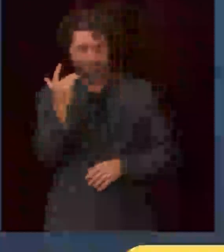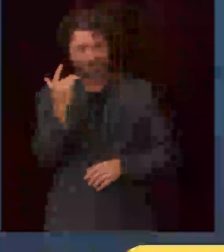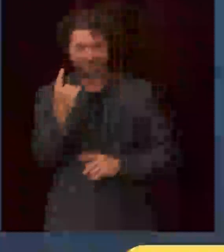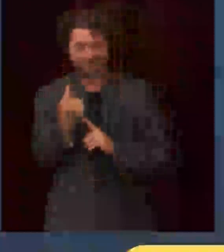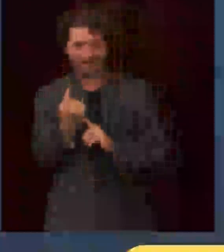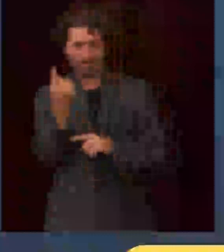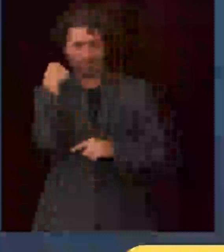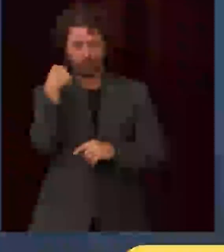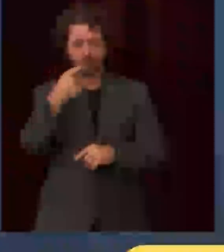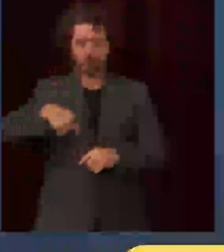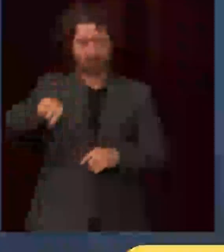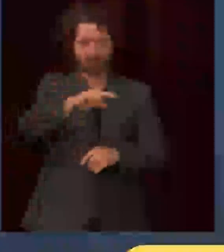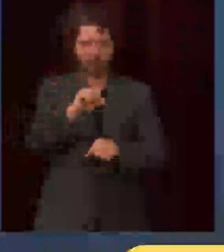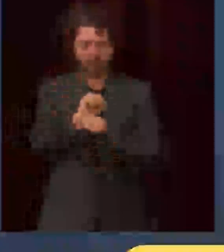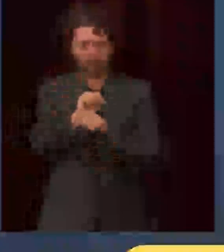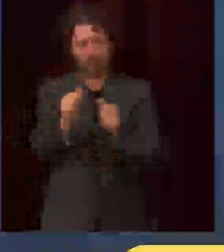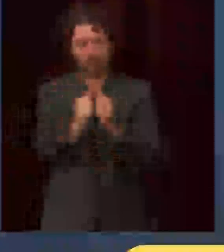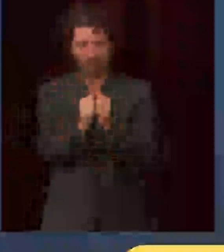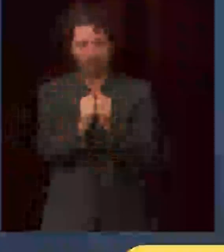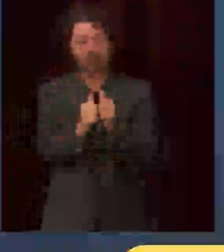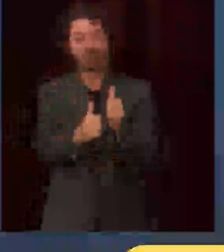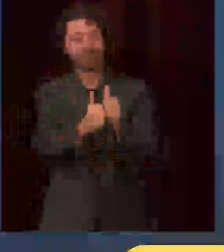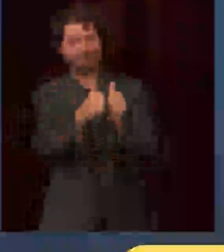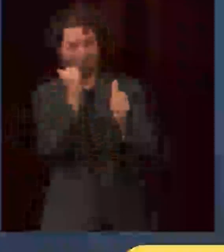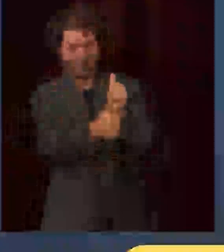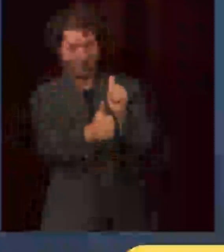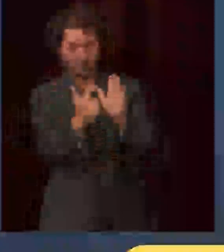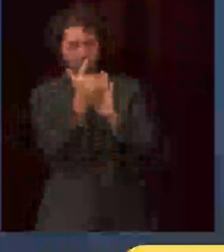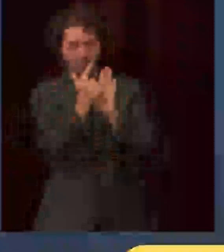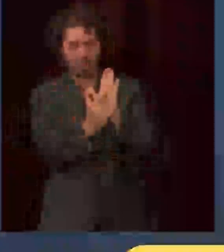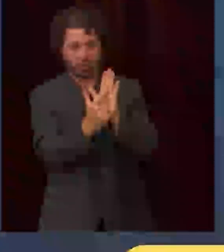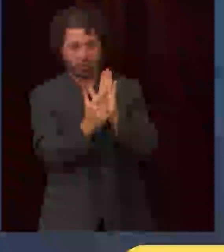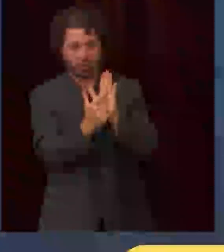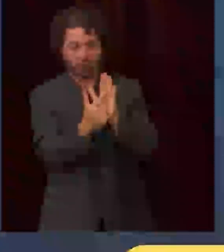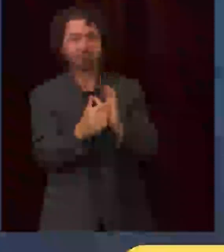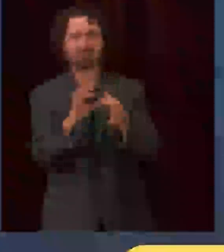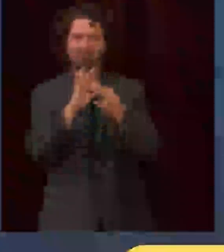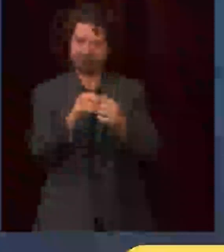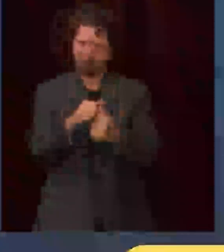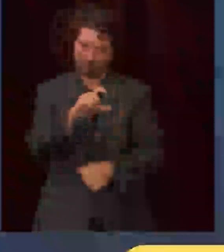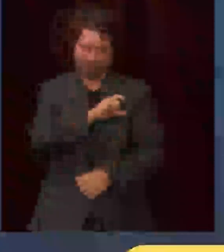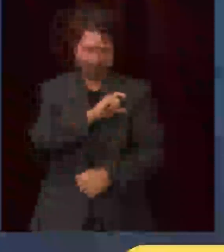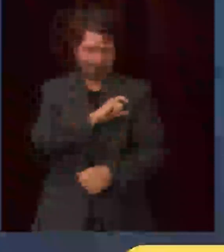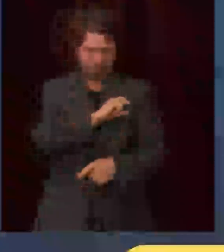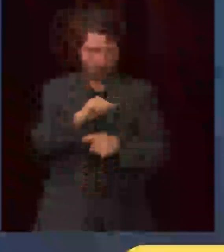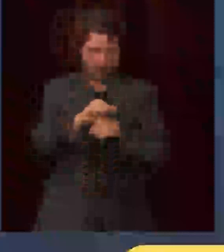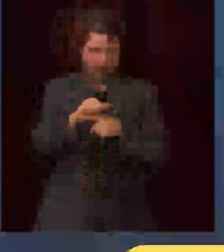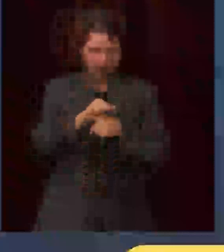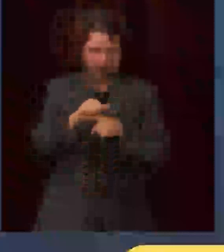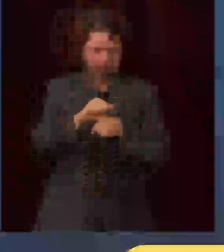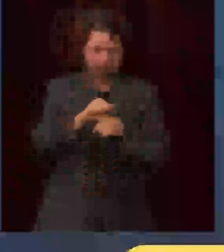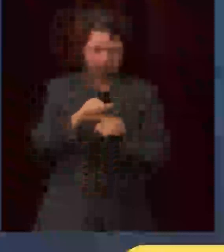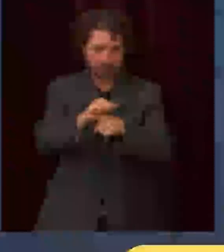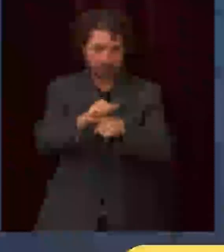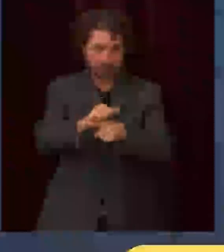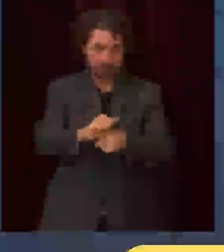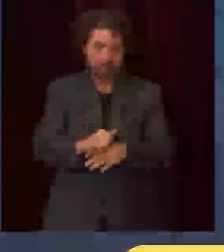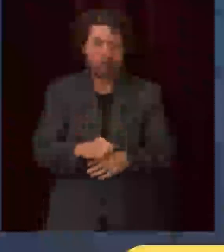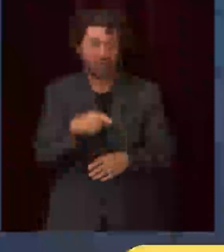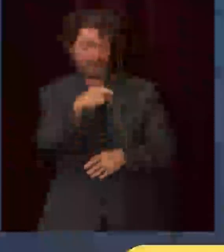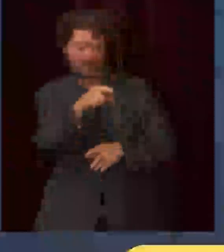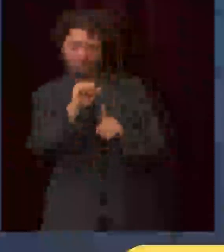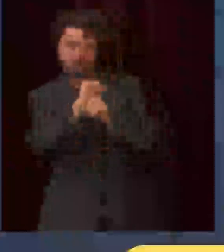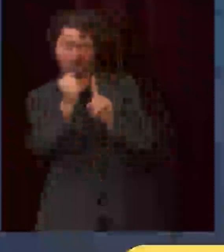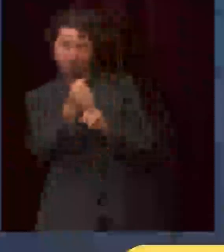been very committed to training our law enforcement officers in de-escalation tactics so that these tragedies do